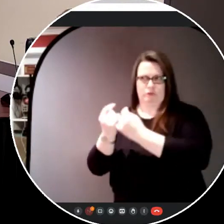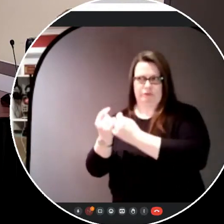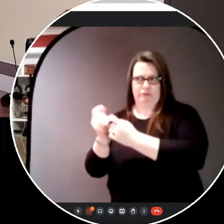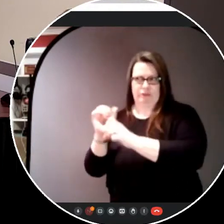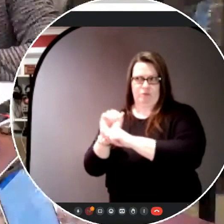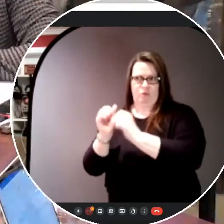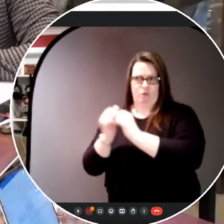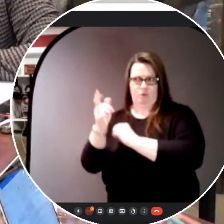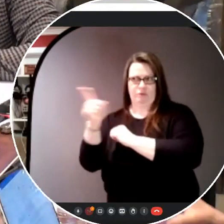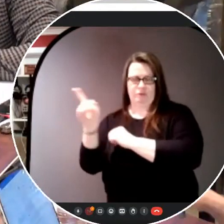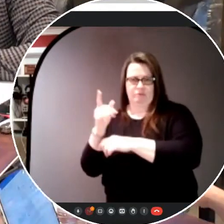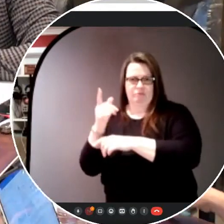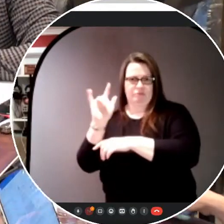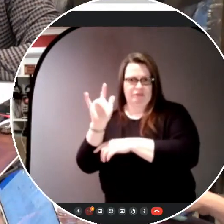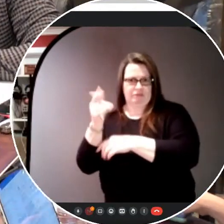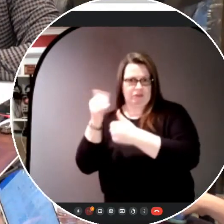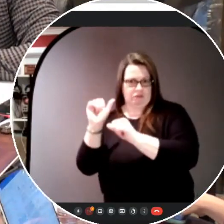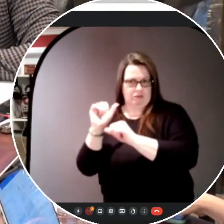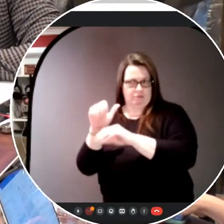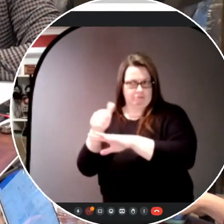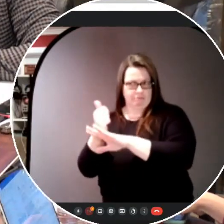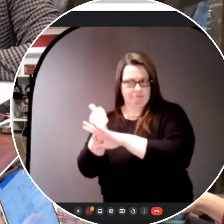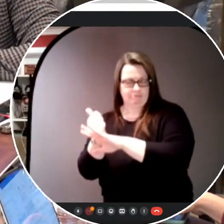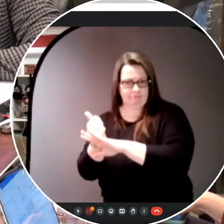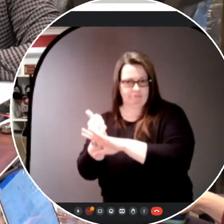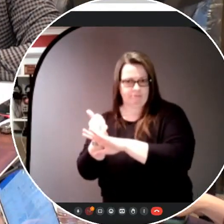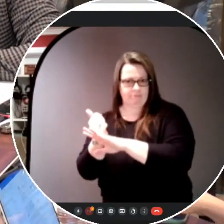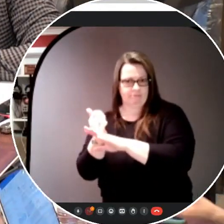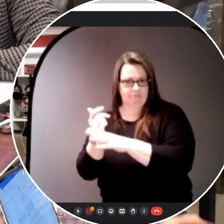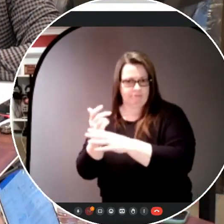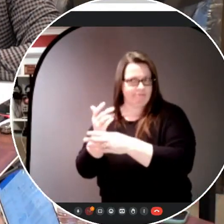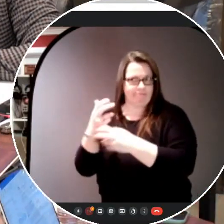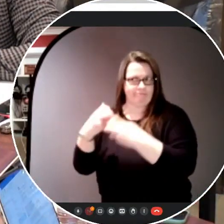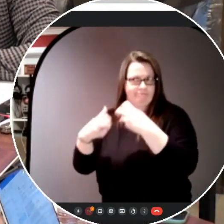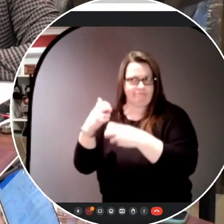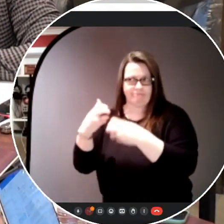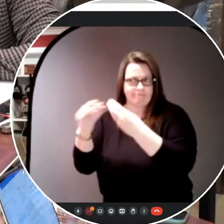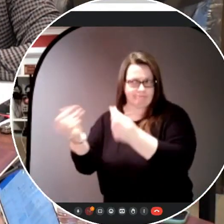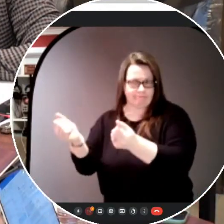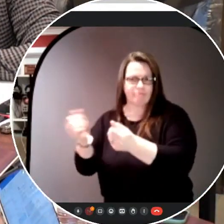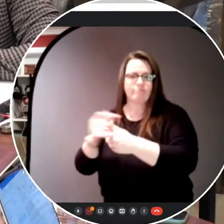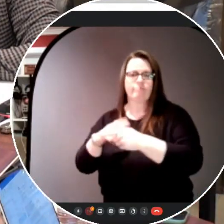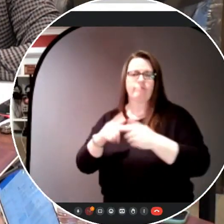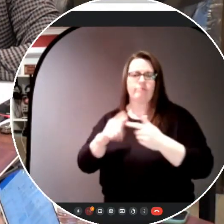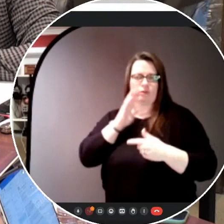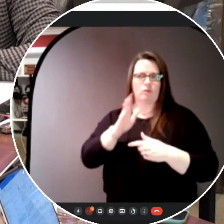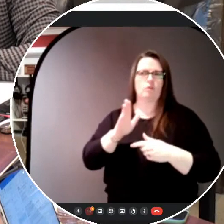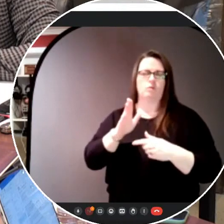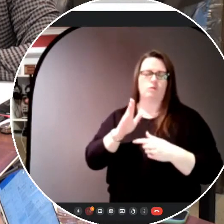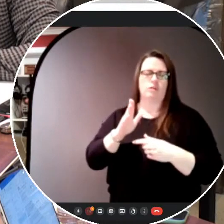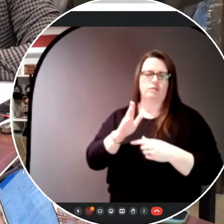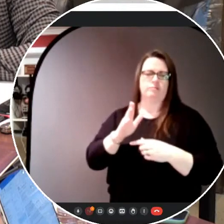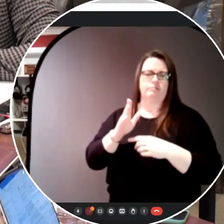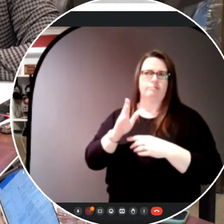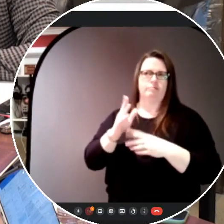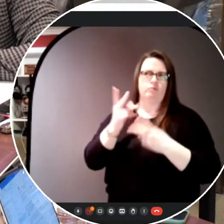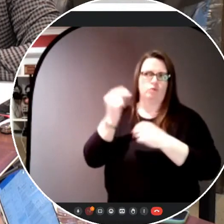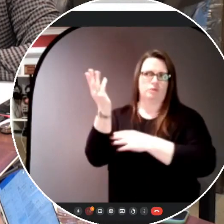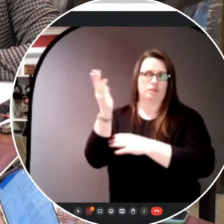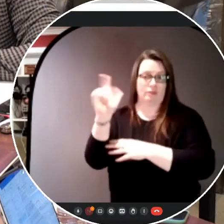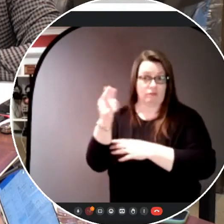to get it lined up, and then we'll come back and look forward to hearing from the group in Stephenville. Can you hear me in